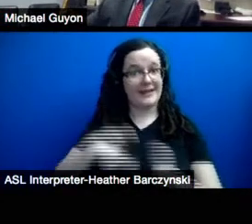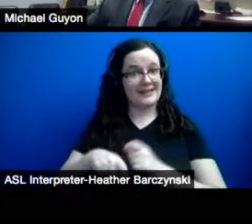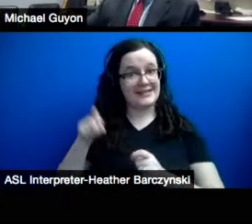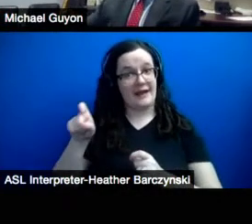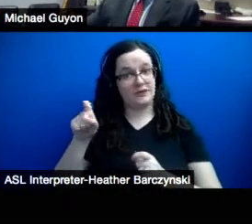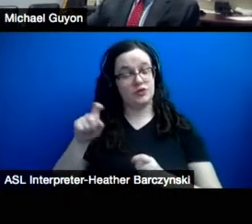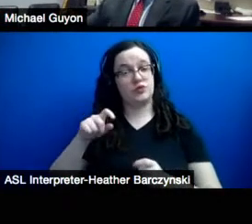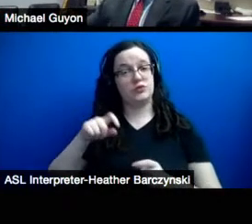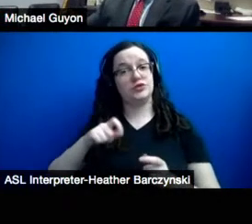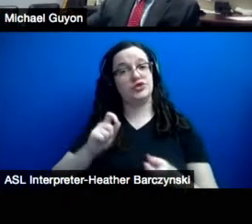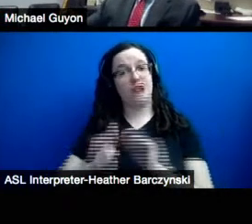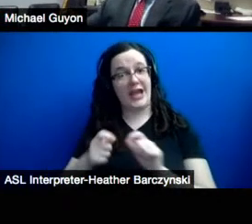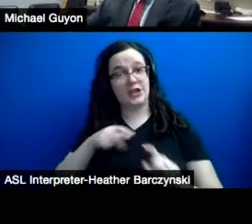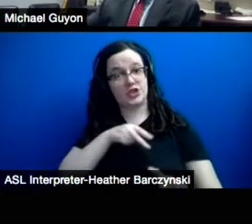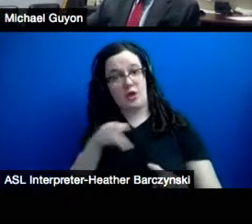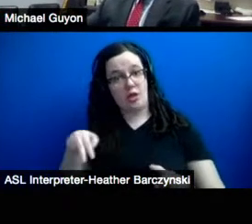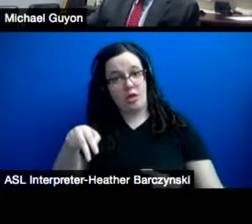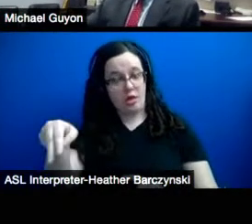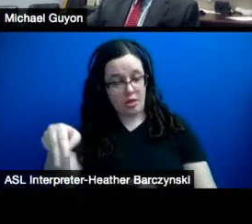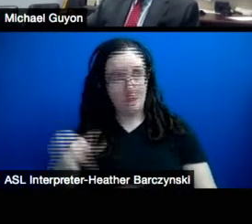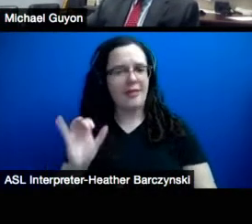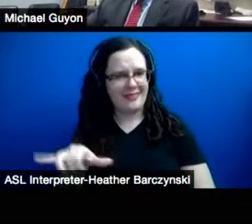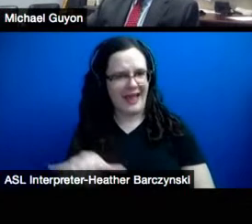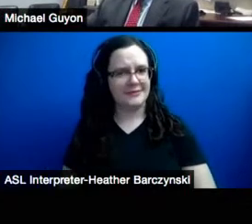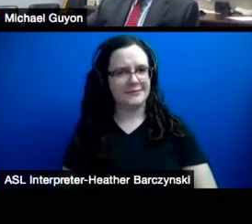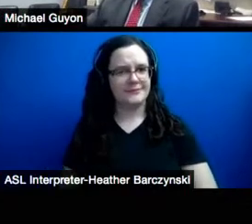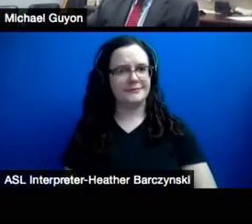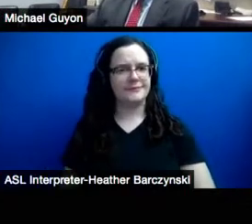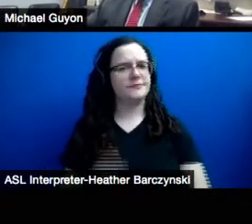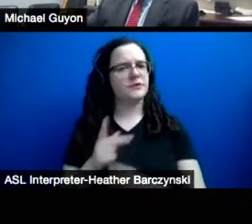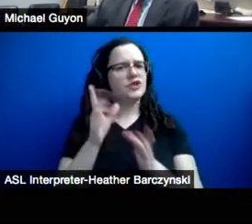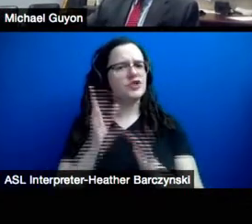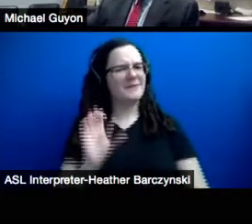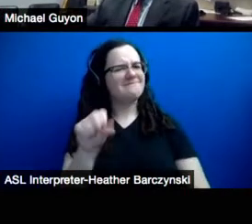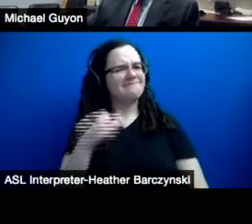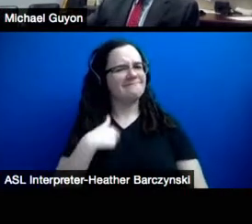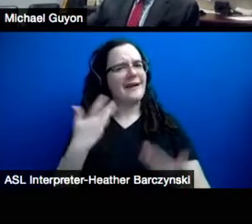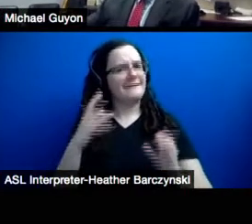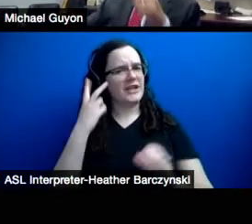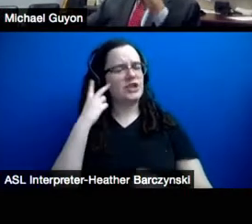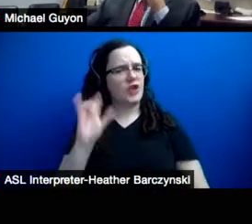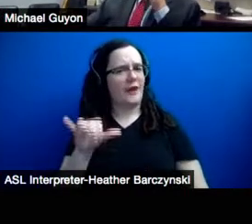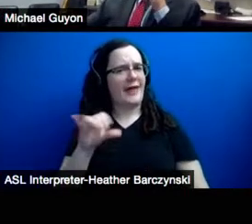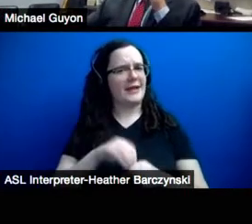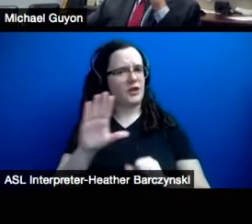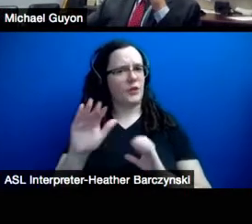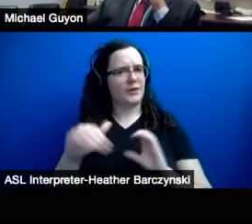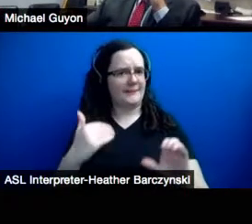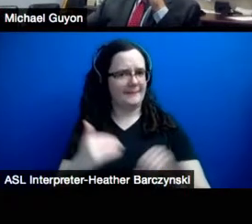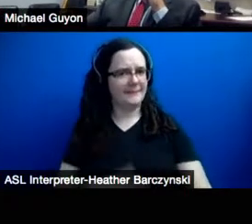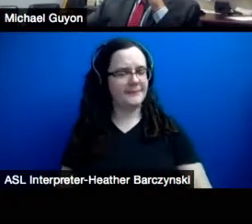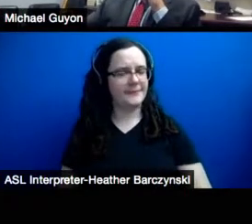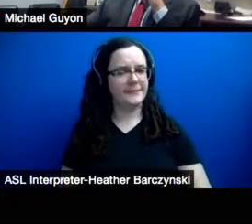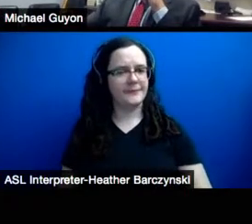and reroute them. And I saw that in your email as well. And of course, that